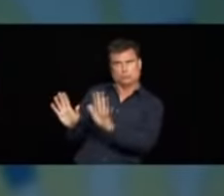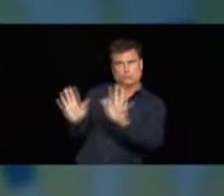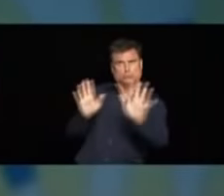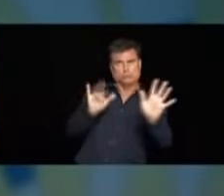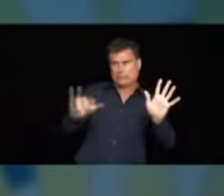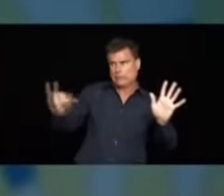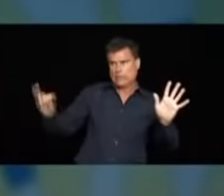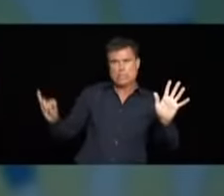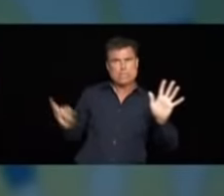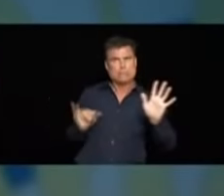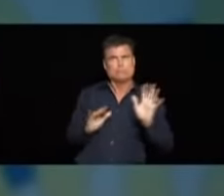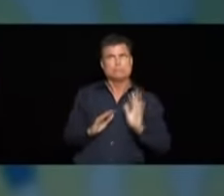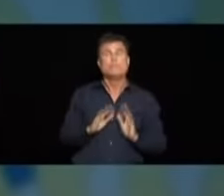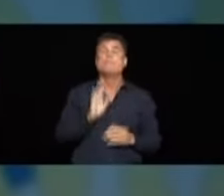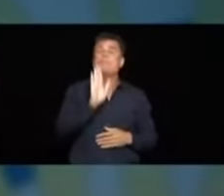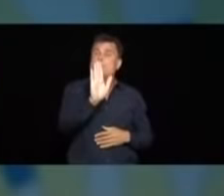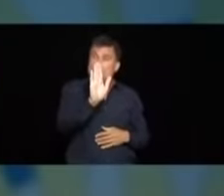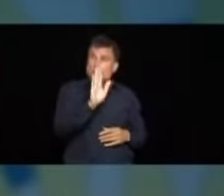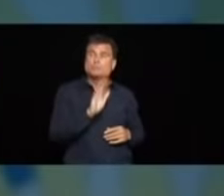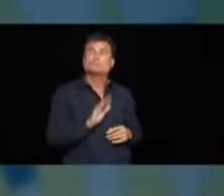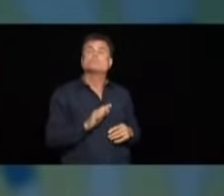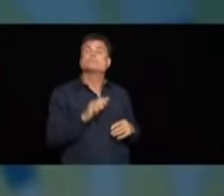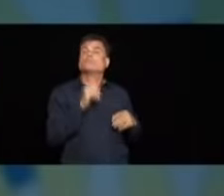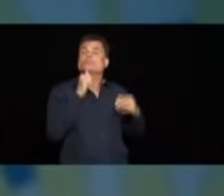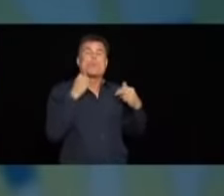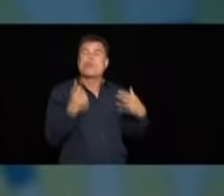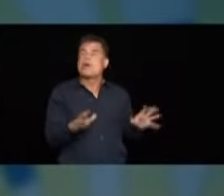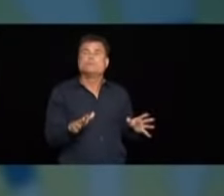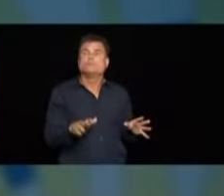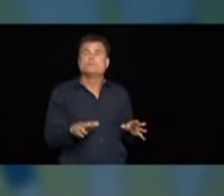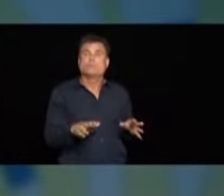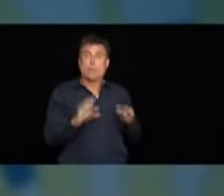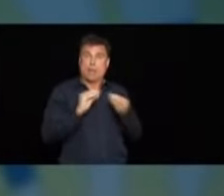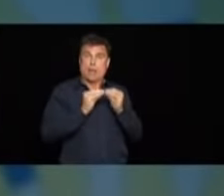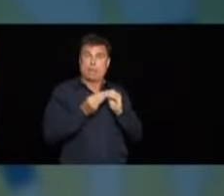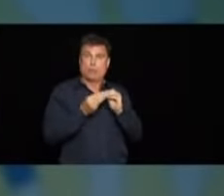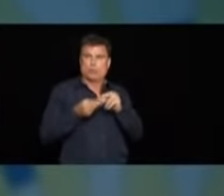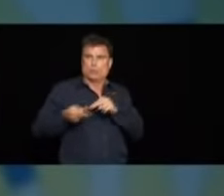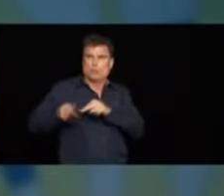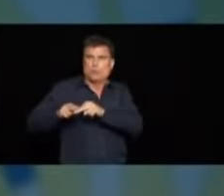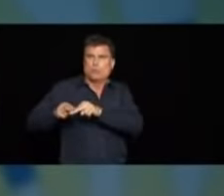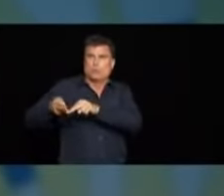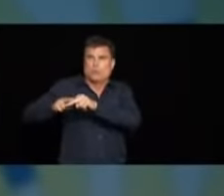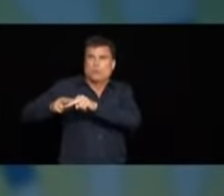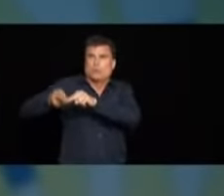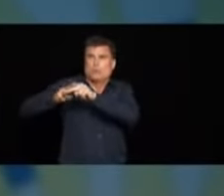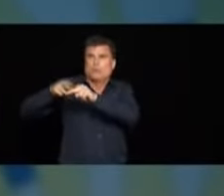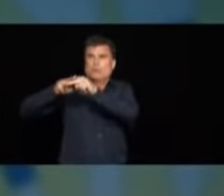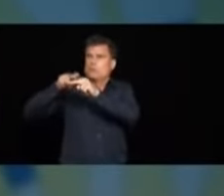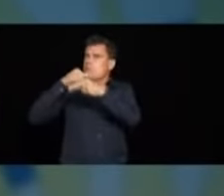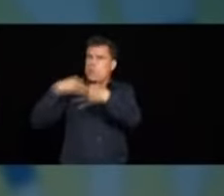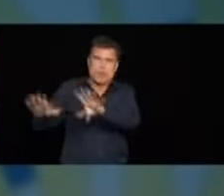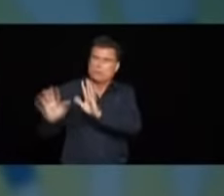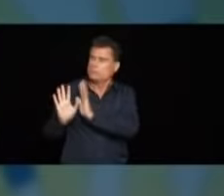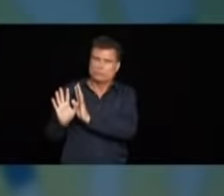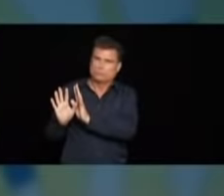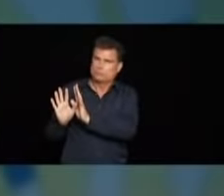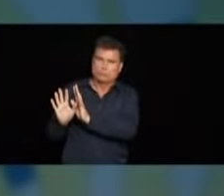manageable level. Having said that, we don't want these numbers to increase any further.